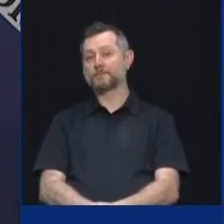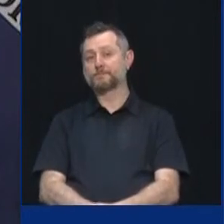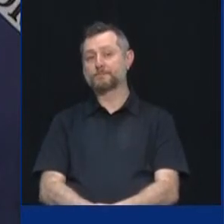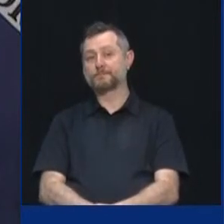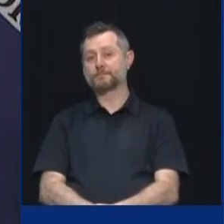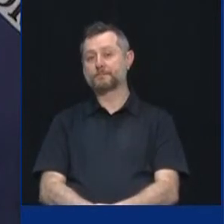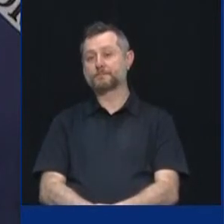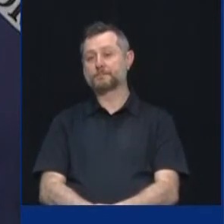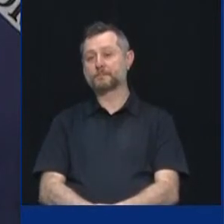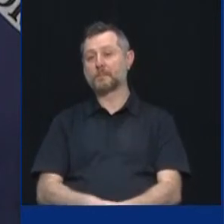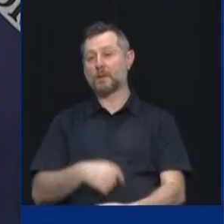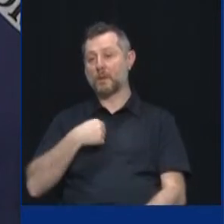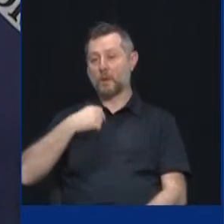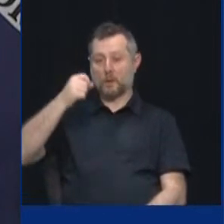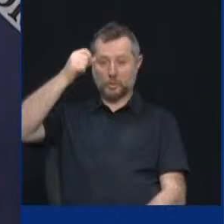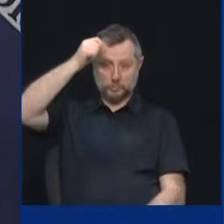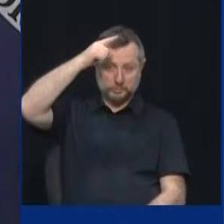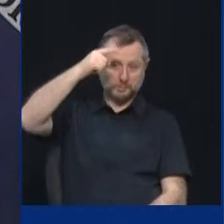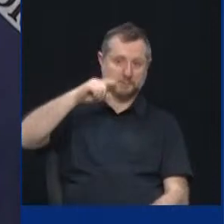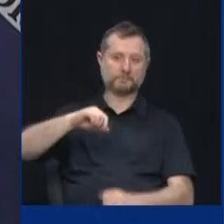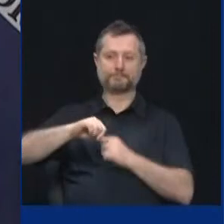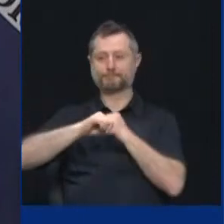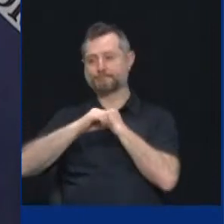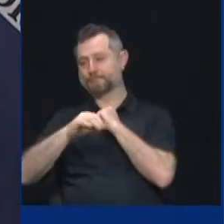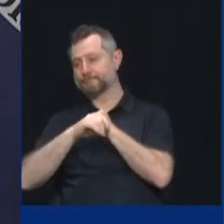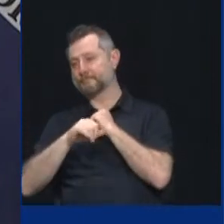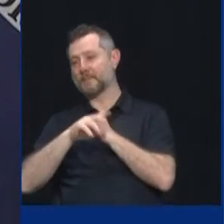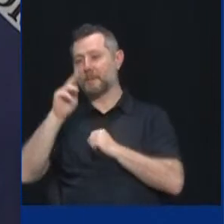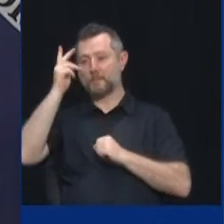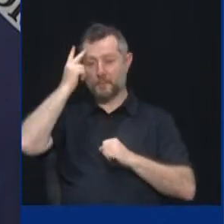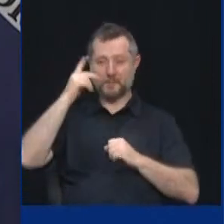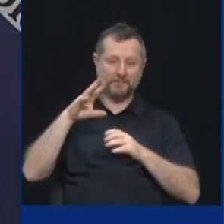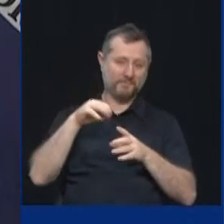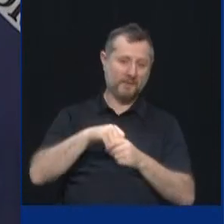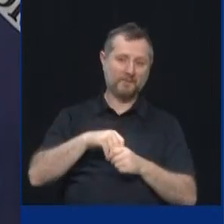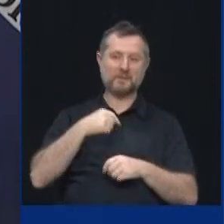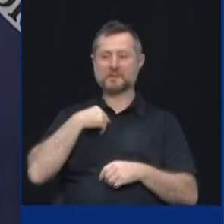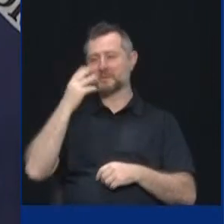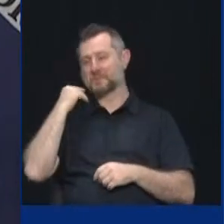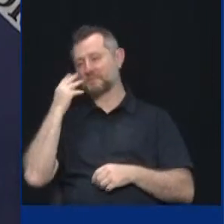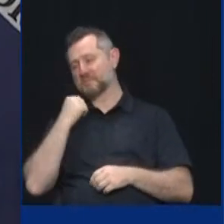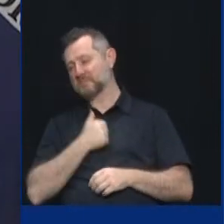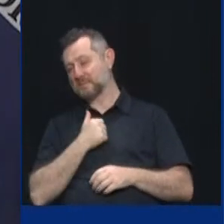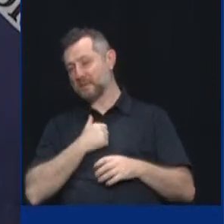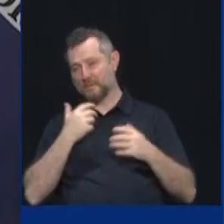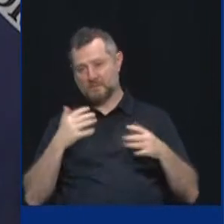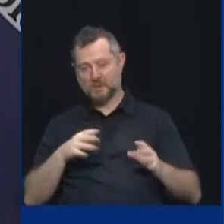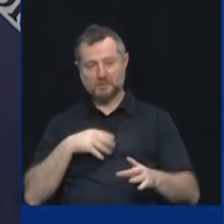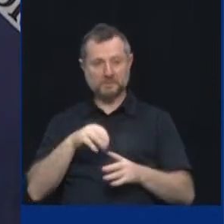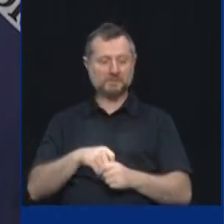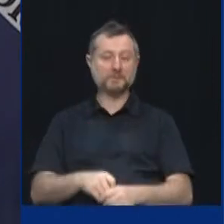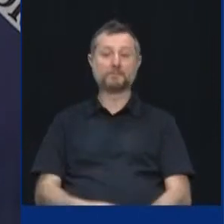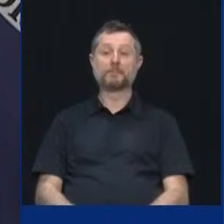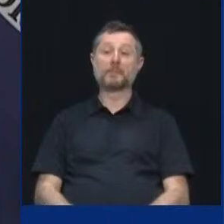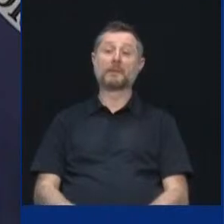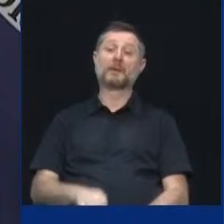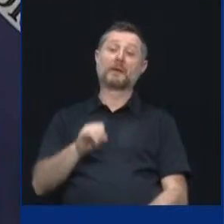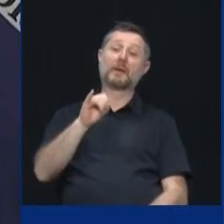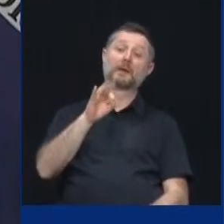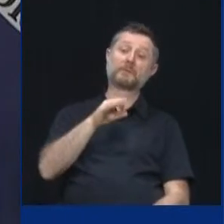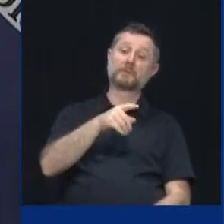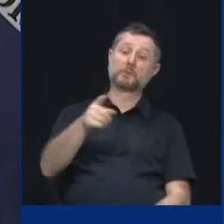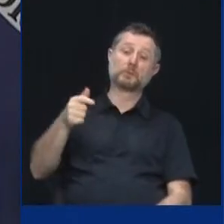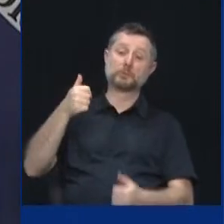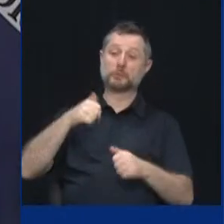I understand a political campaign. I've been in a few of them. I've always believed if you try to make everyone